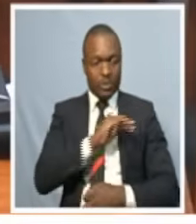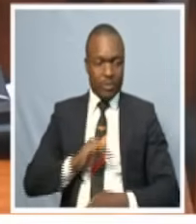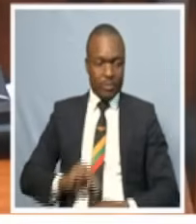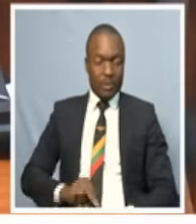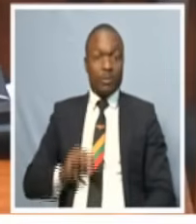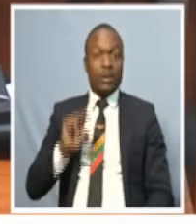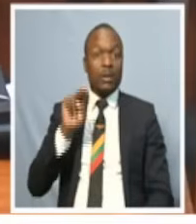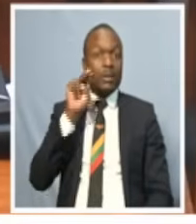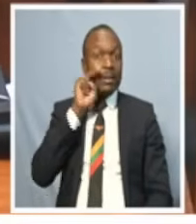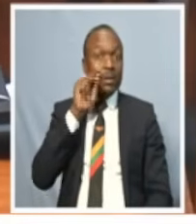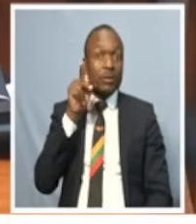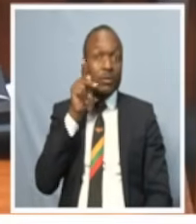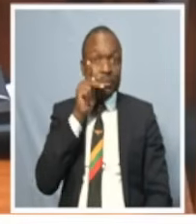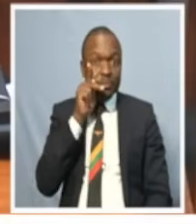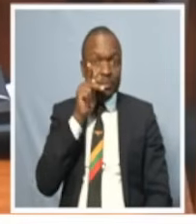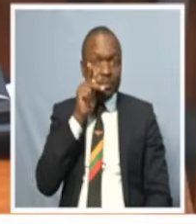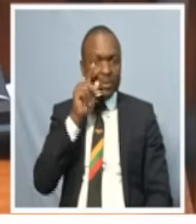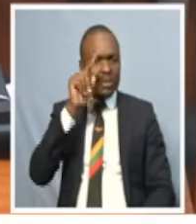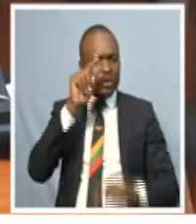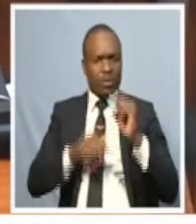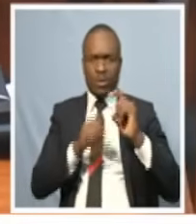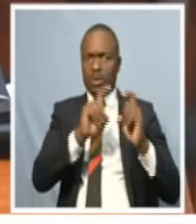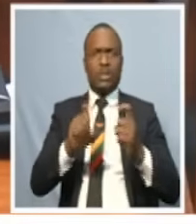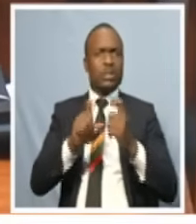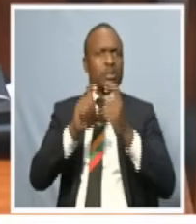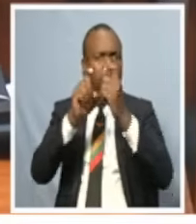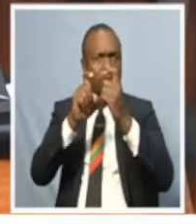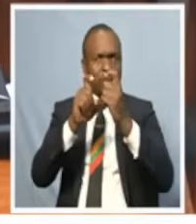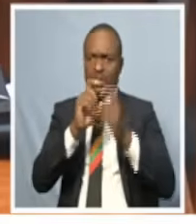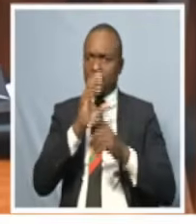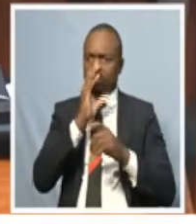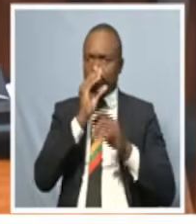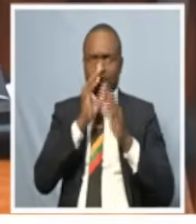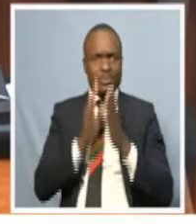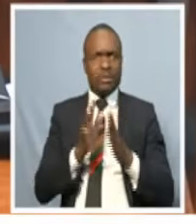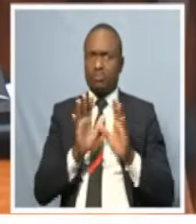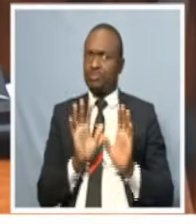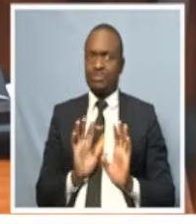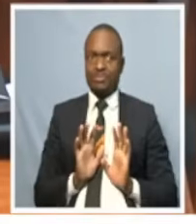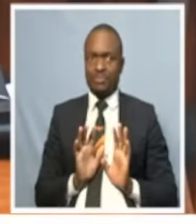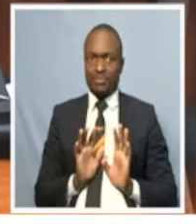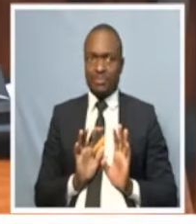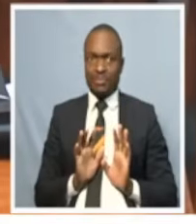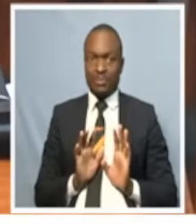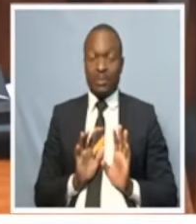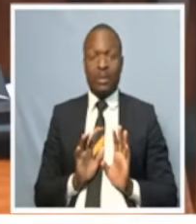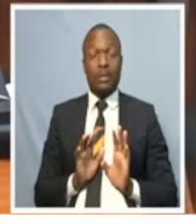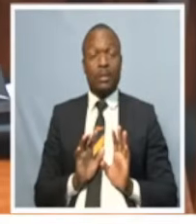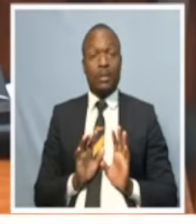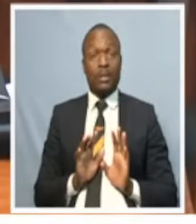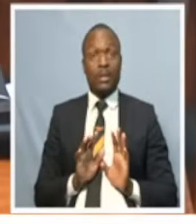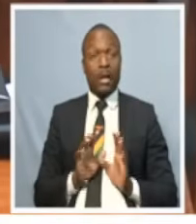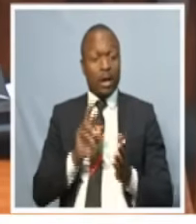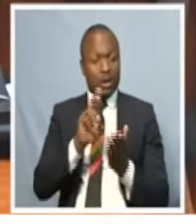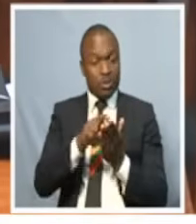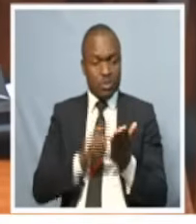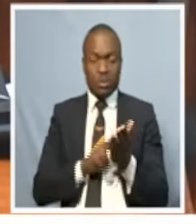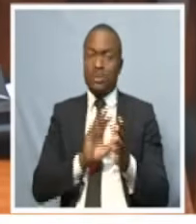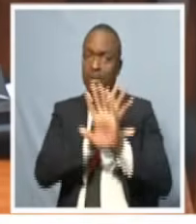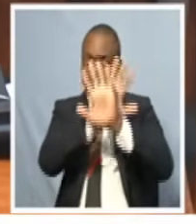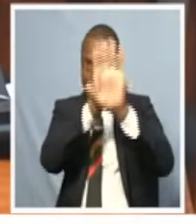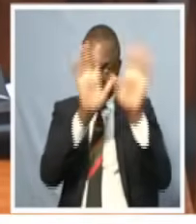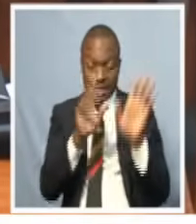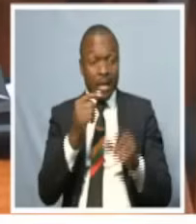for Nakonde, you cannot challenge the presiding officer. Our thing is very clear.